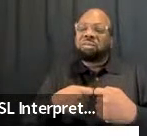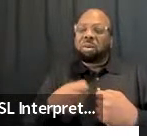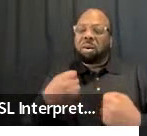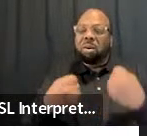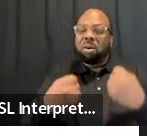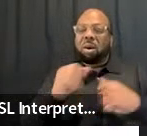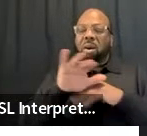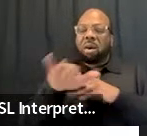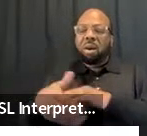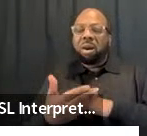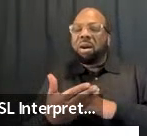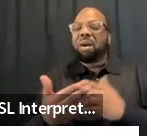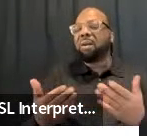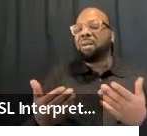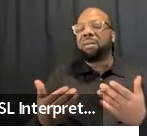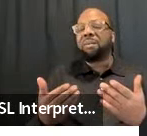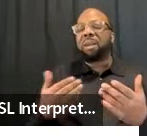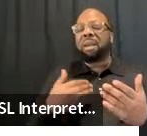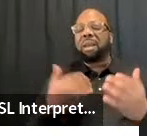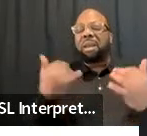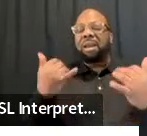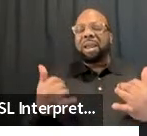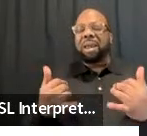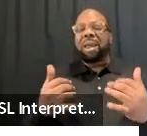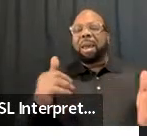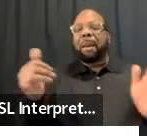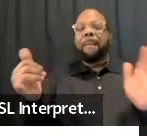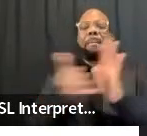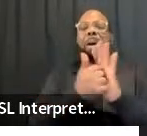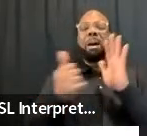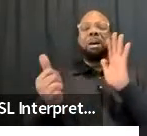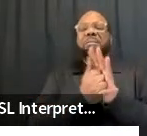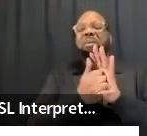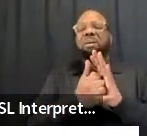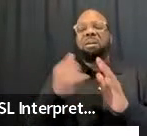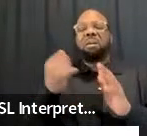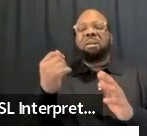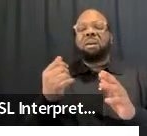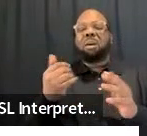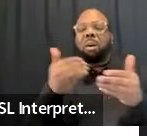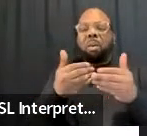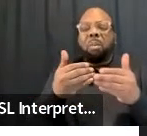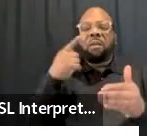become increasingly possible for city car owners to adopt electric vehicles.